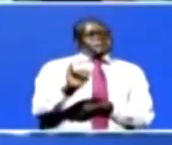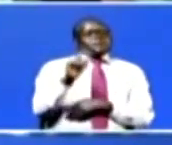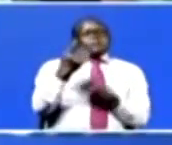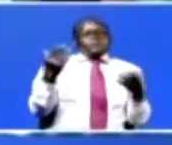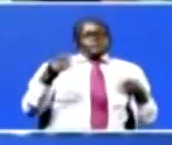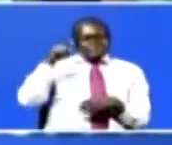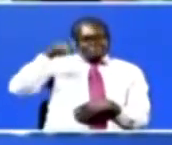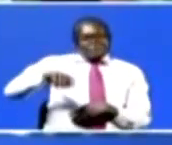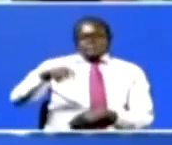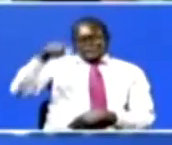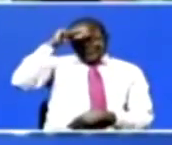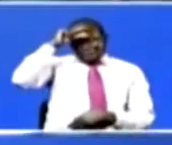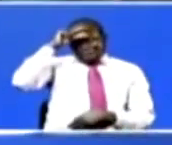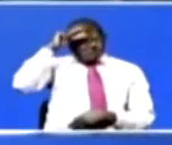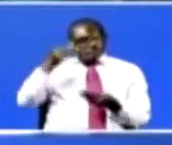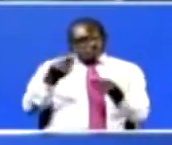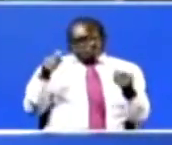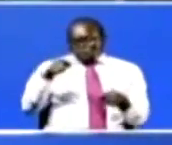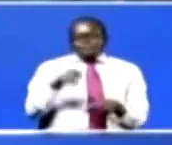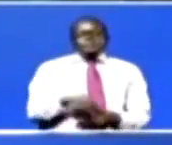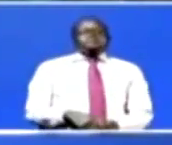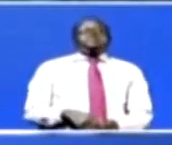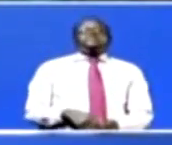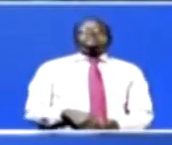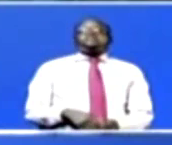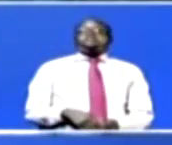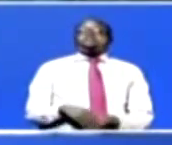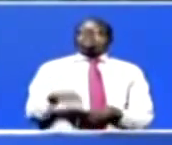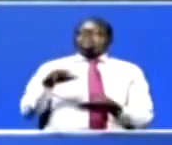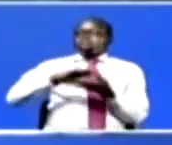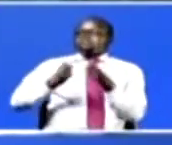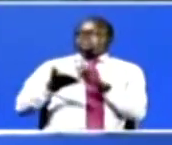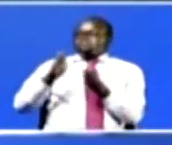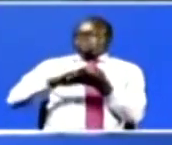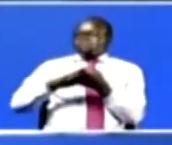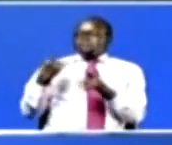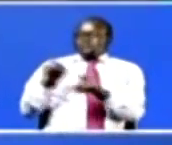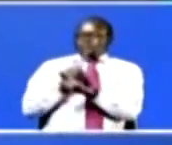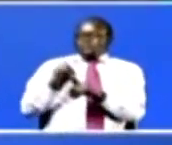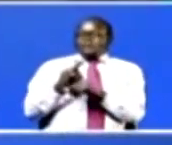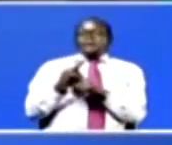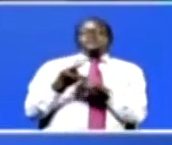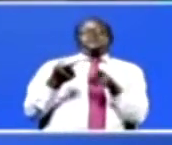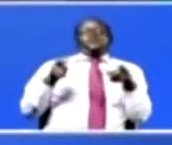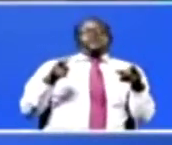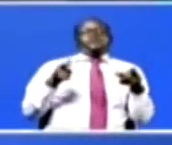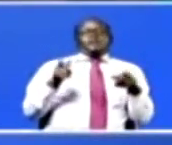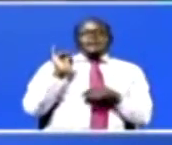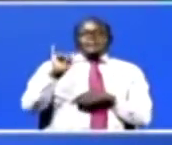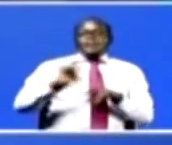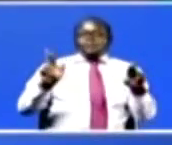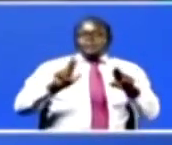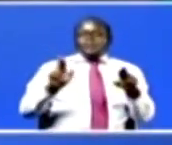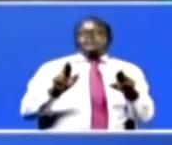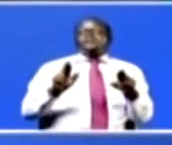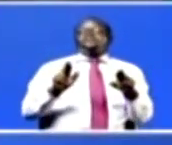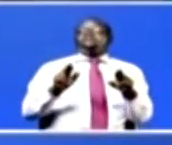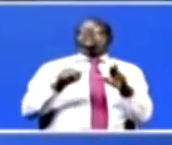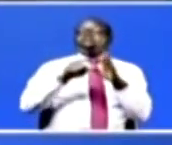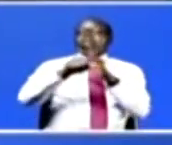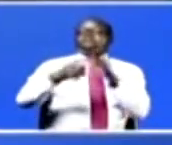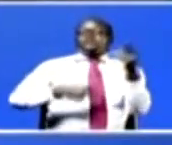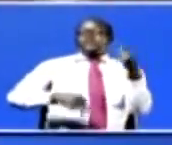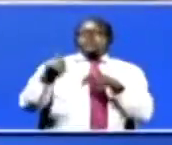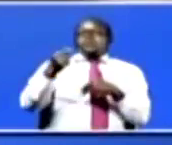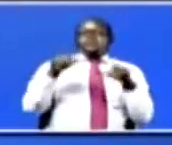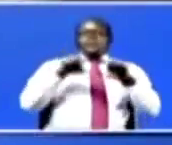that the government is trying to get rid of. The illegal gas is packaged into branded containers of trusted brands that have already cut a niche in the